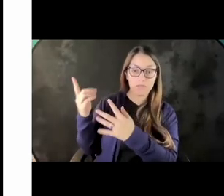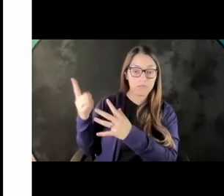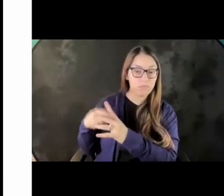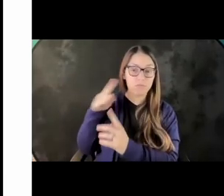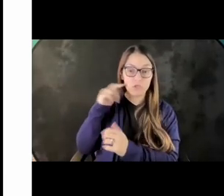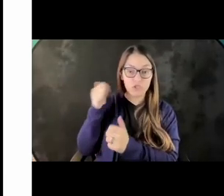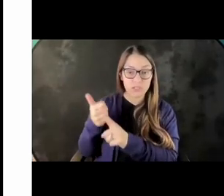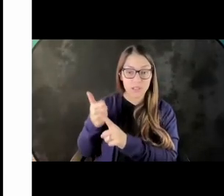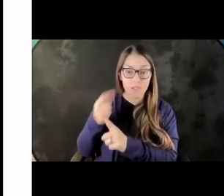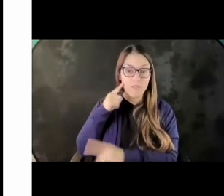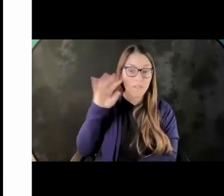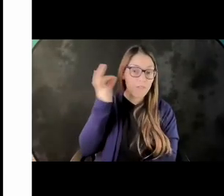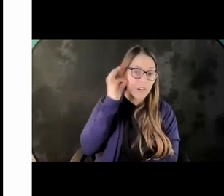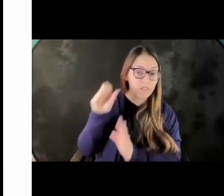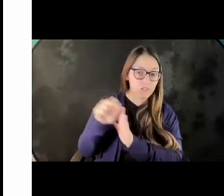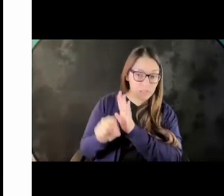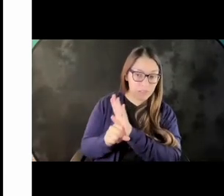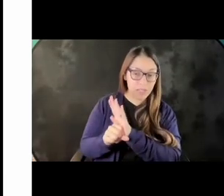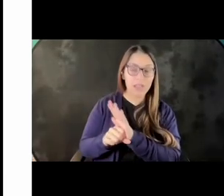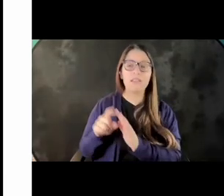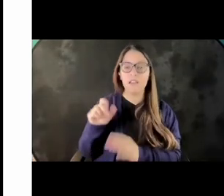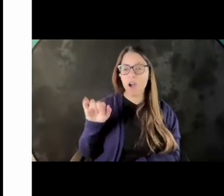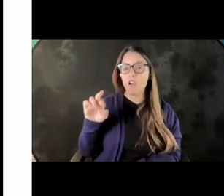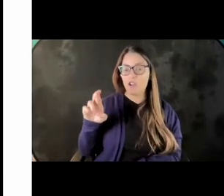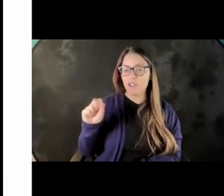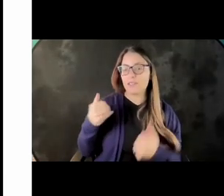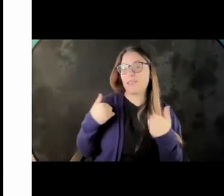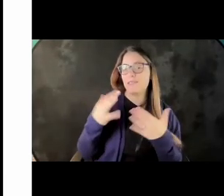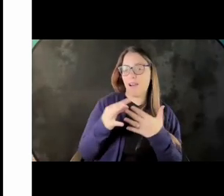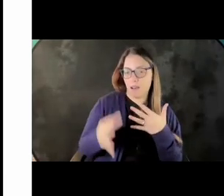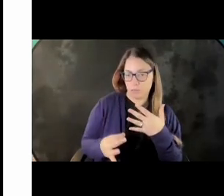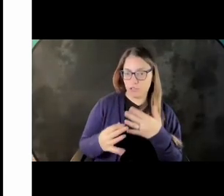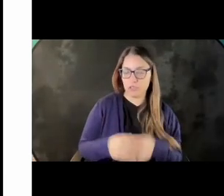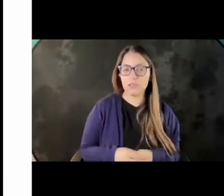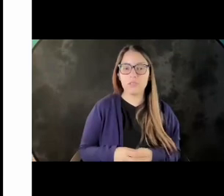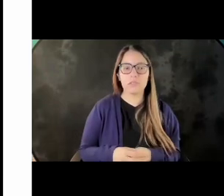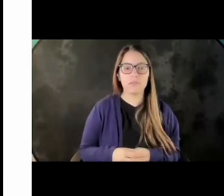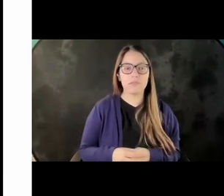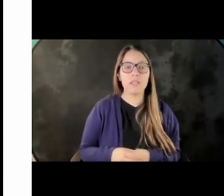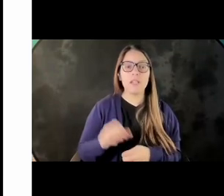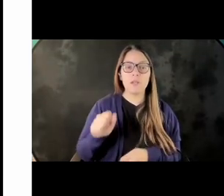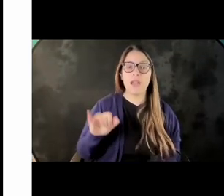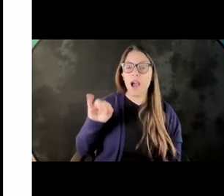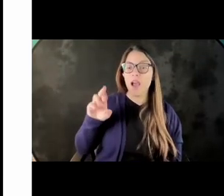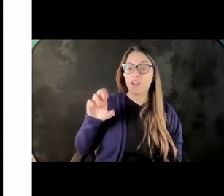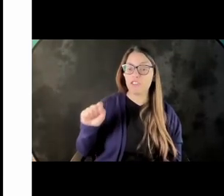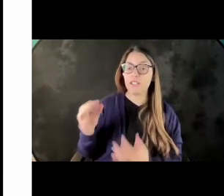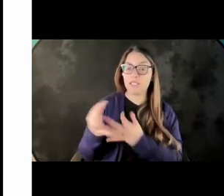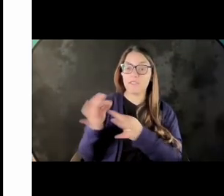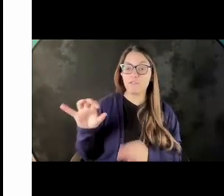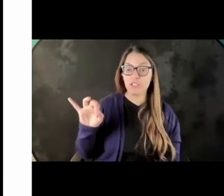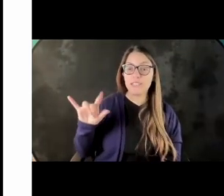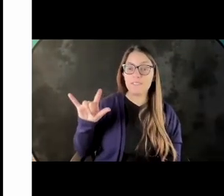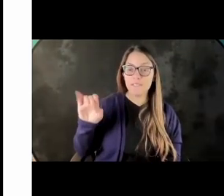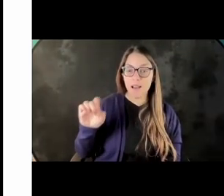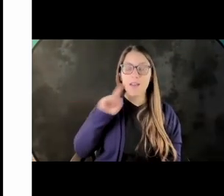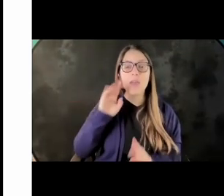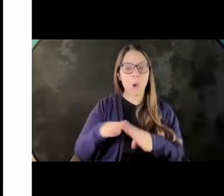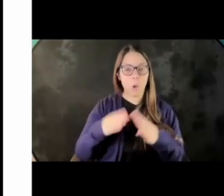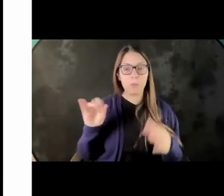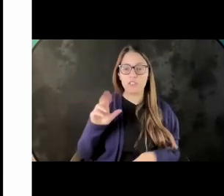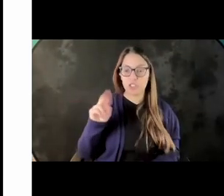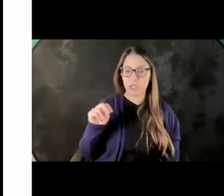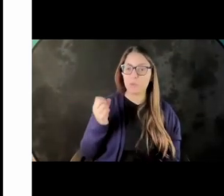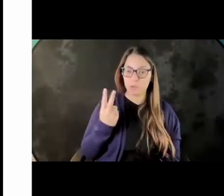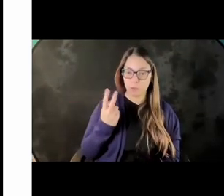IRS provides you with options using IRS Free File. That opened January 12th. It allows